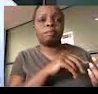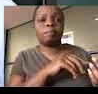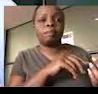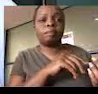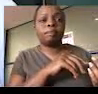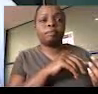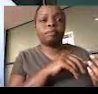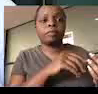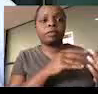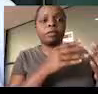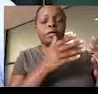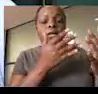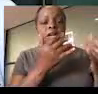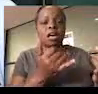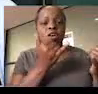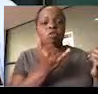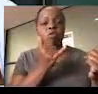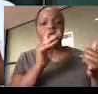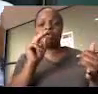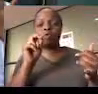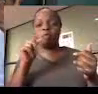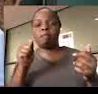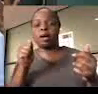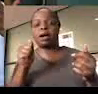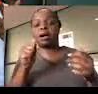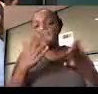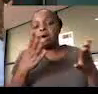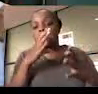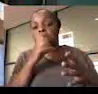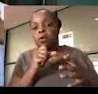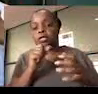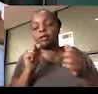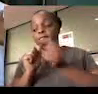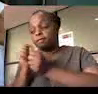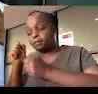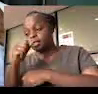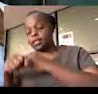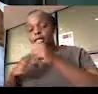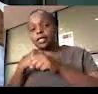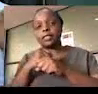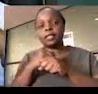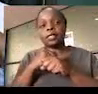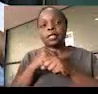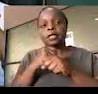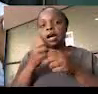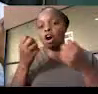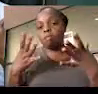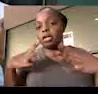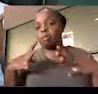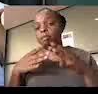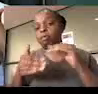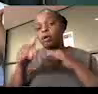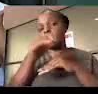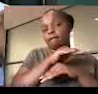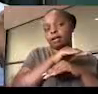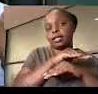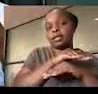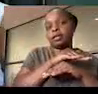are Kenyans from different walks of life, coming from every